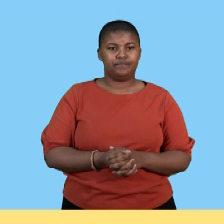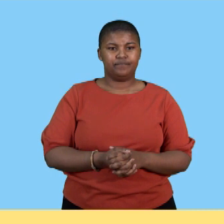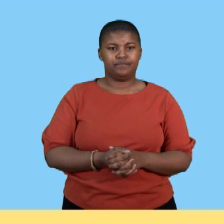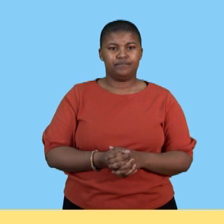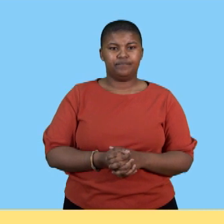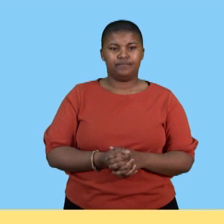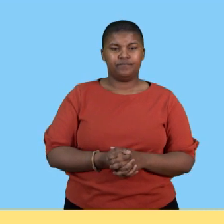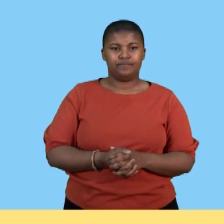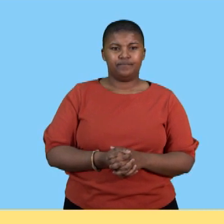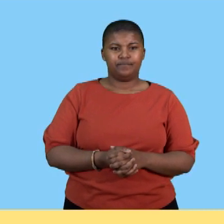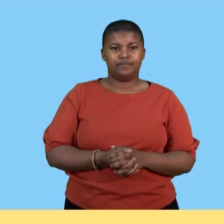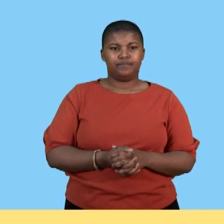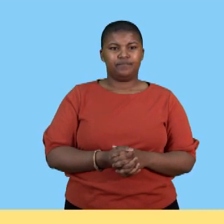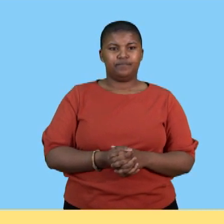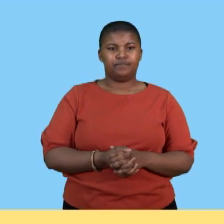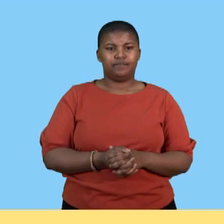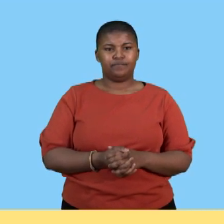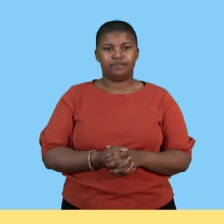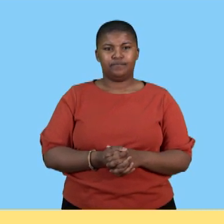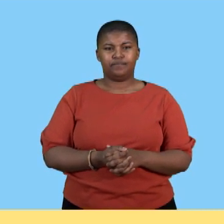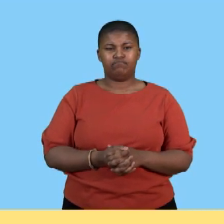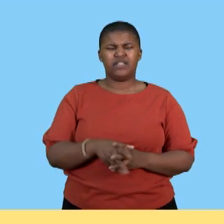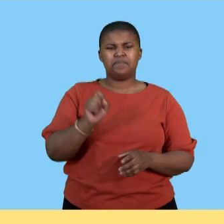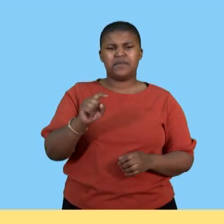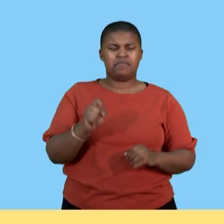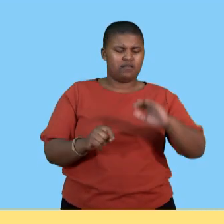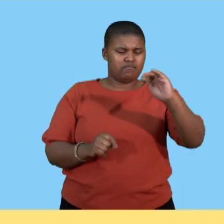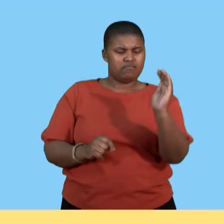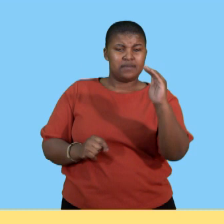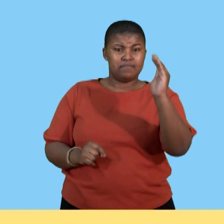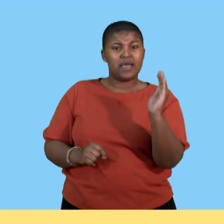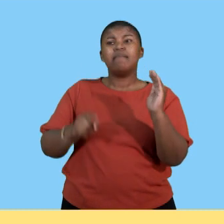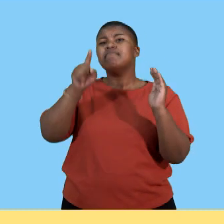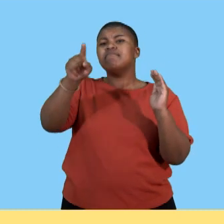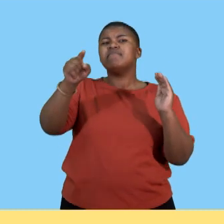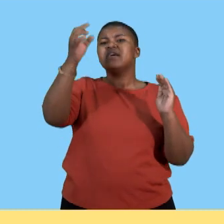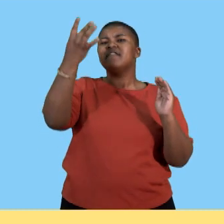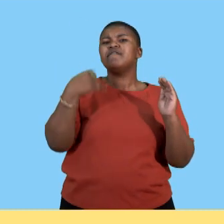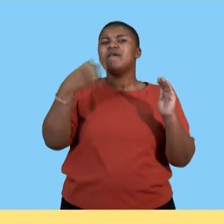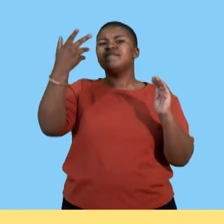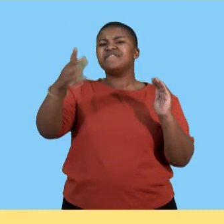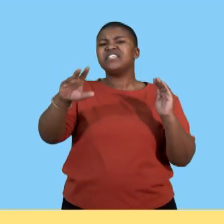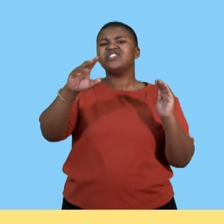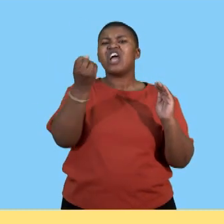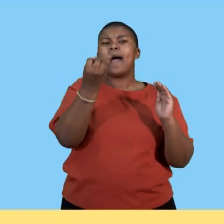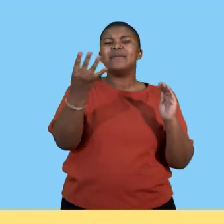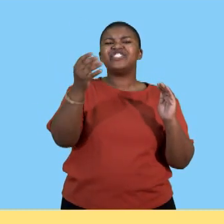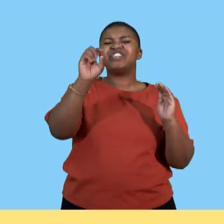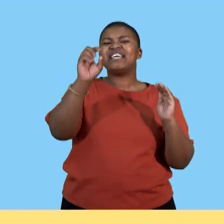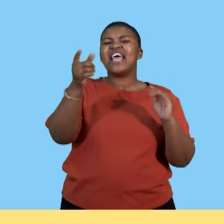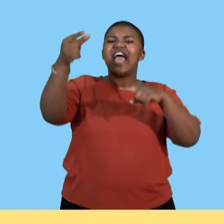Okay, now in the list of balances, we are given interest on fixed deposit